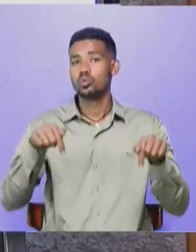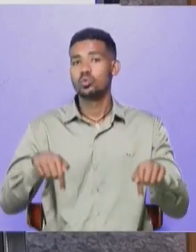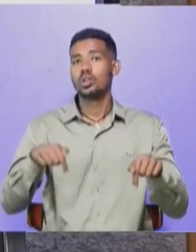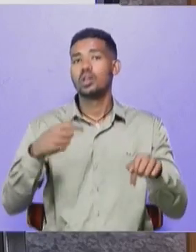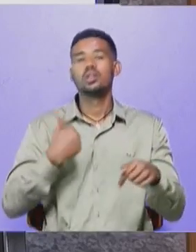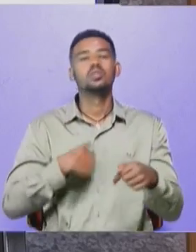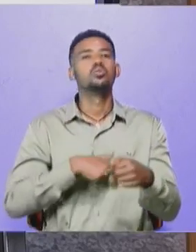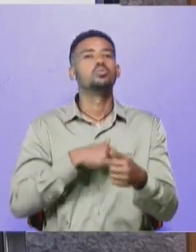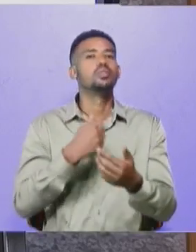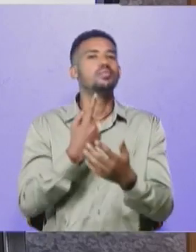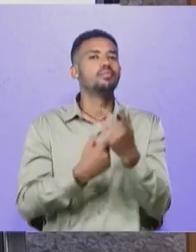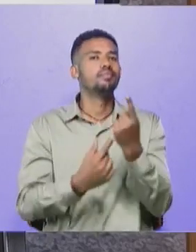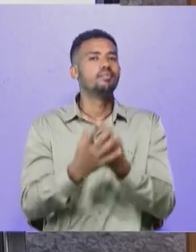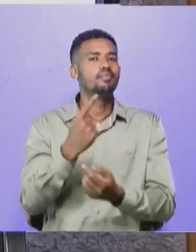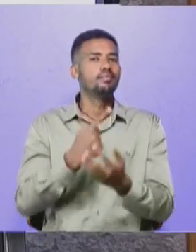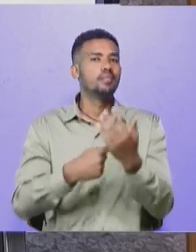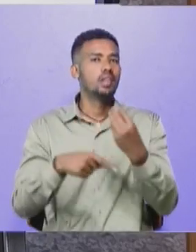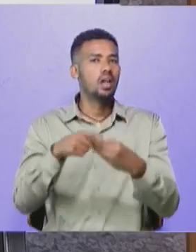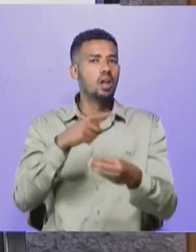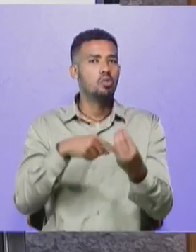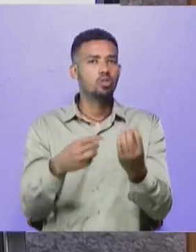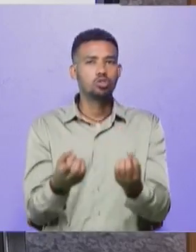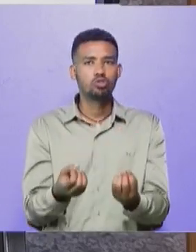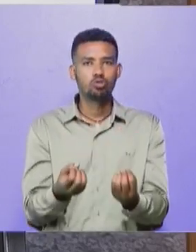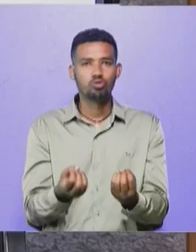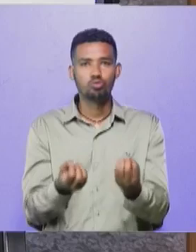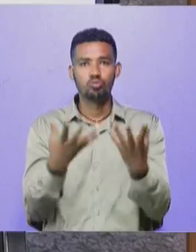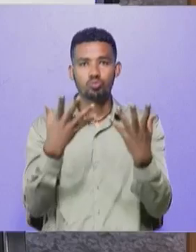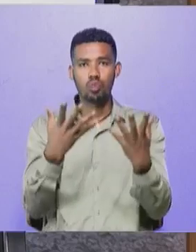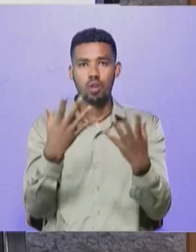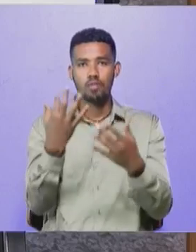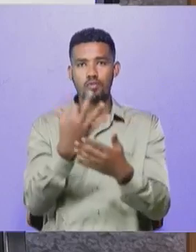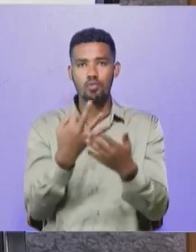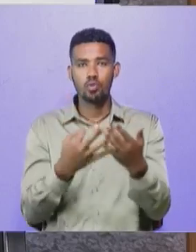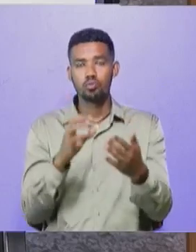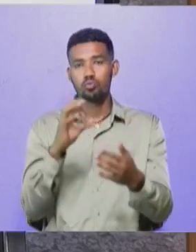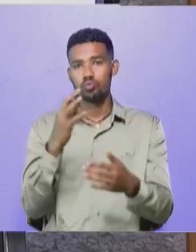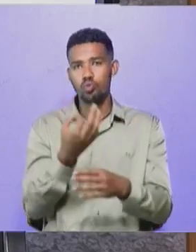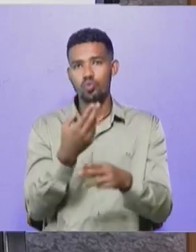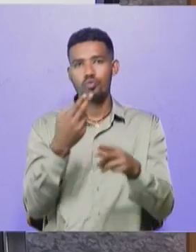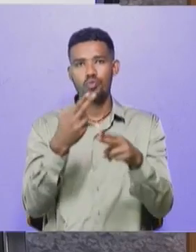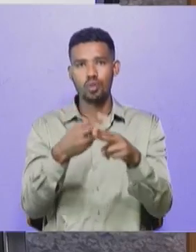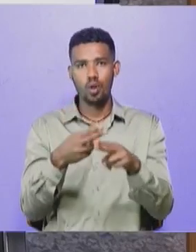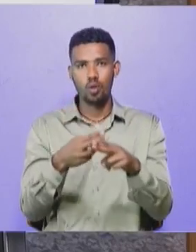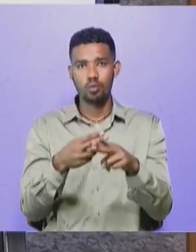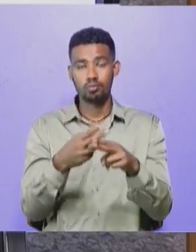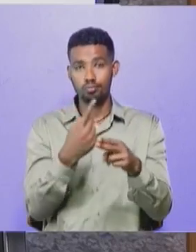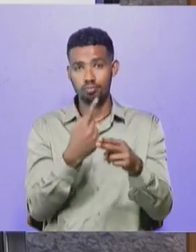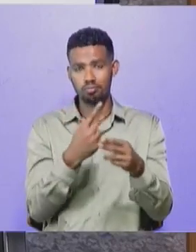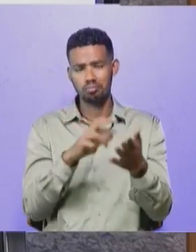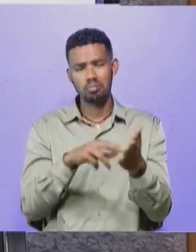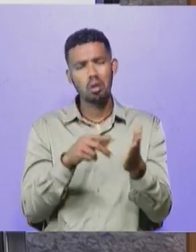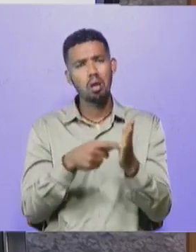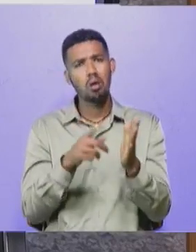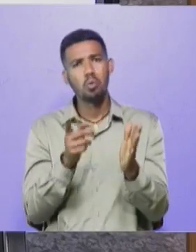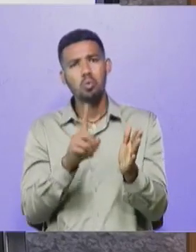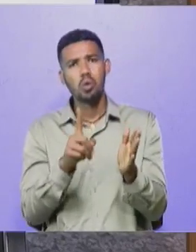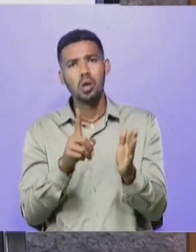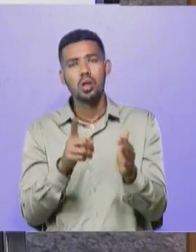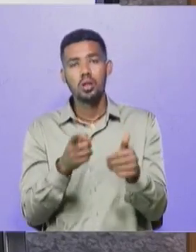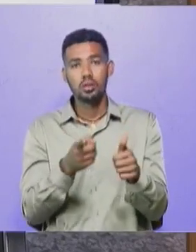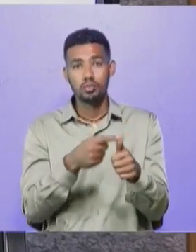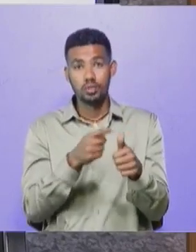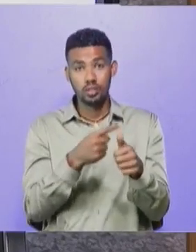we were discussing about plural forms of noun. It means singular to